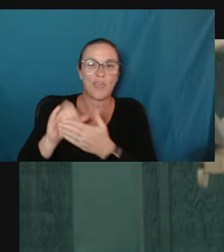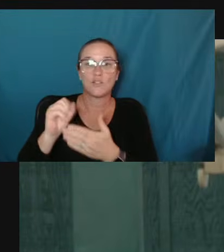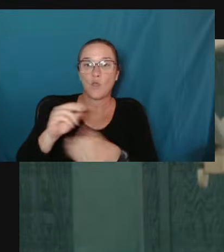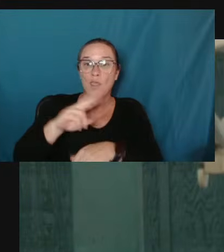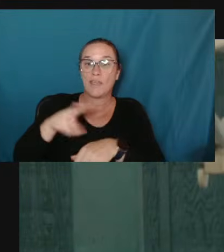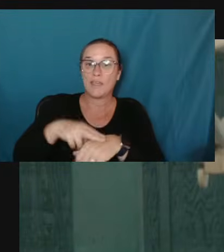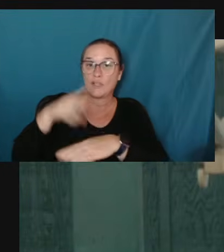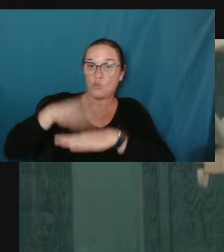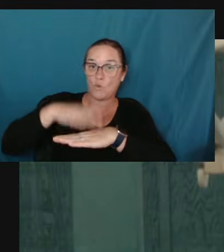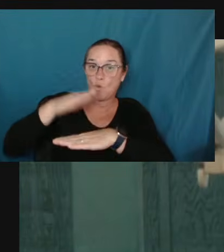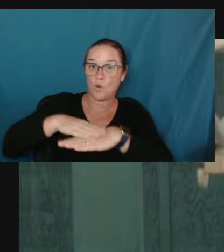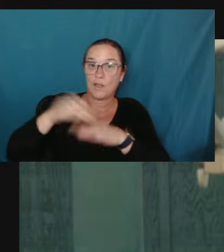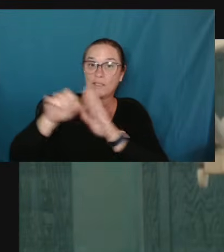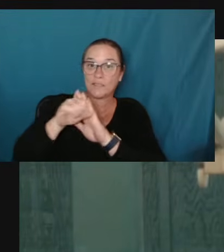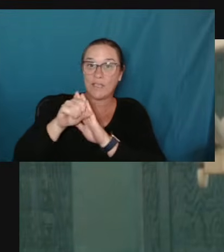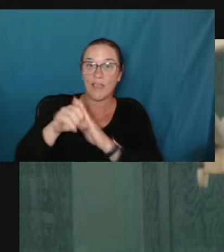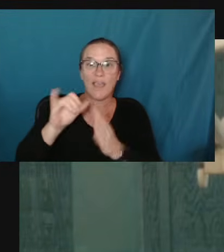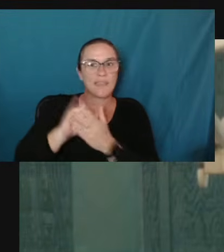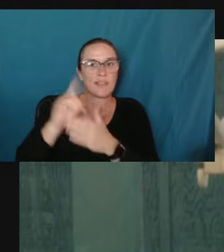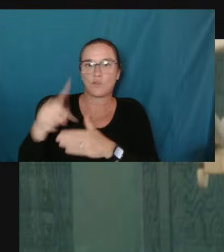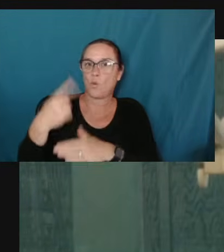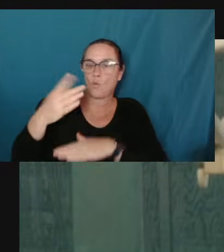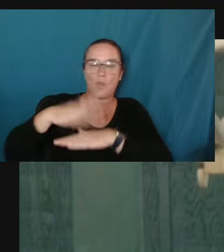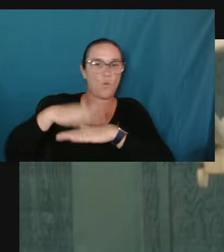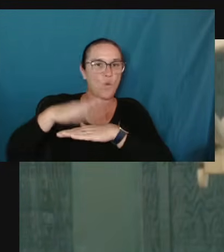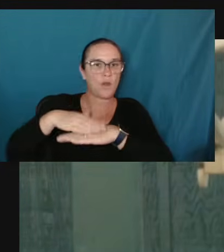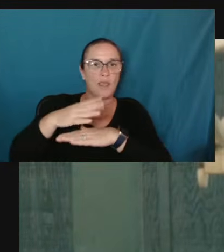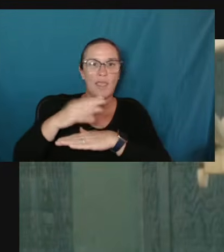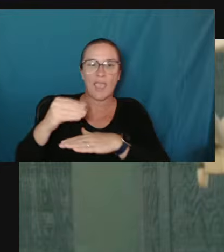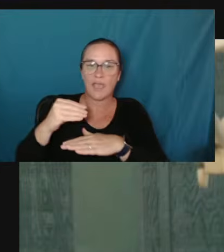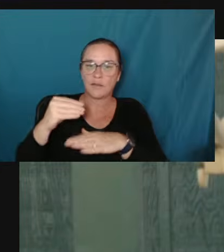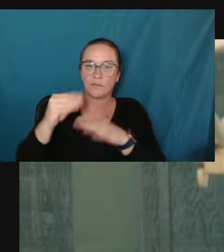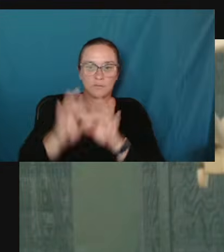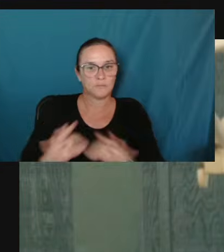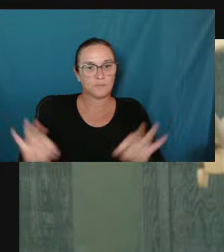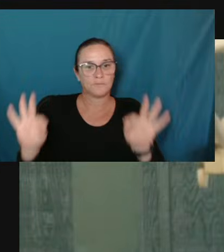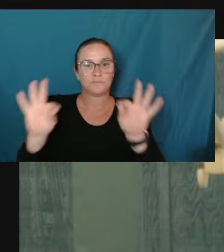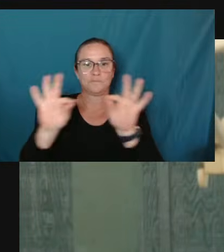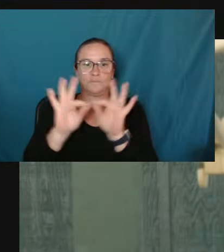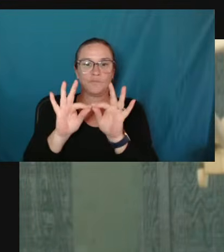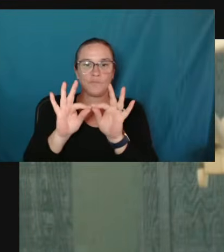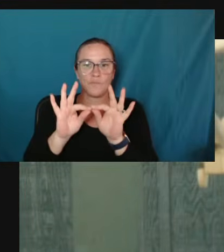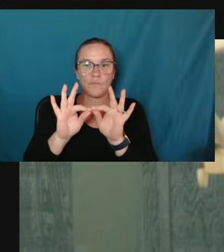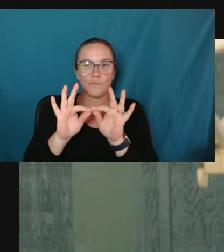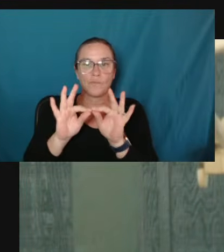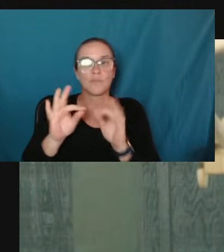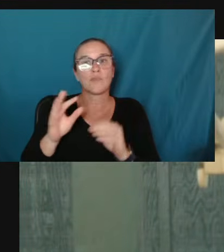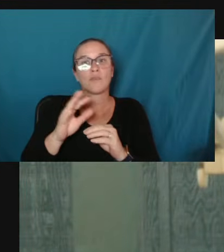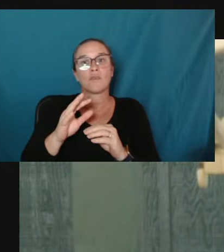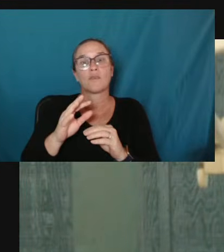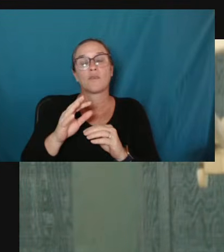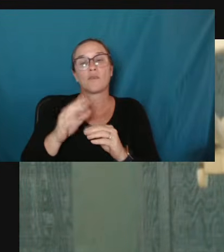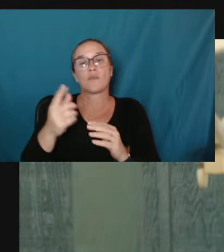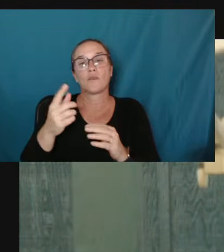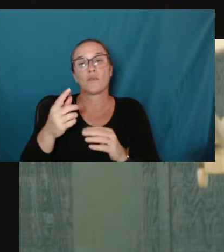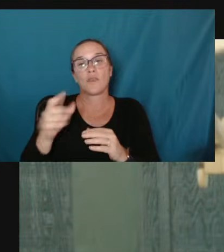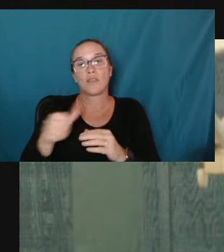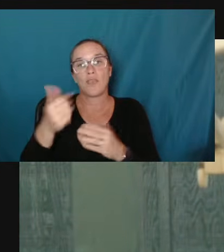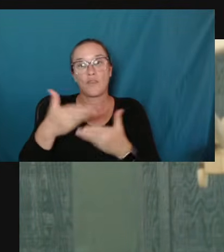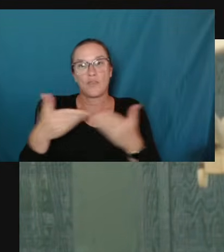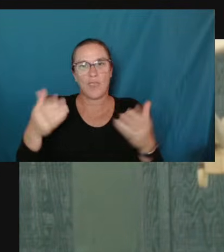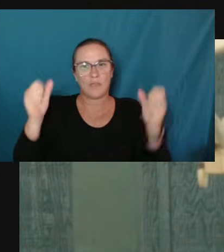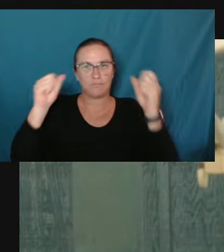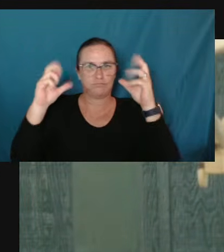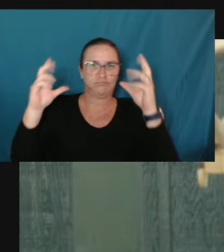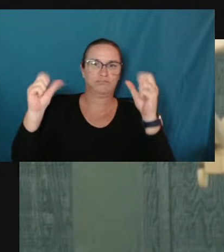explained, are your only warning, and it's a critical warning. Plus also, what's mind-blowing is there's great